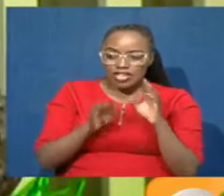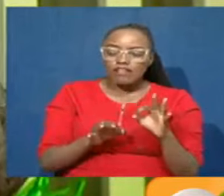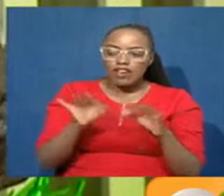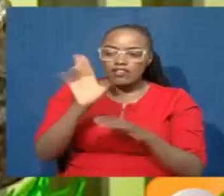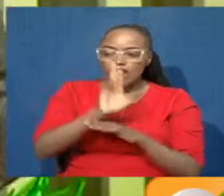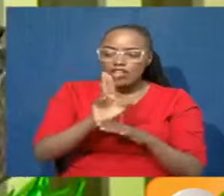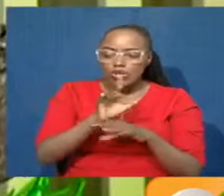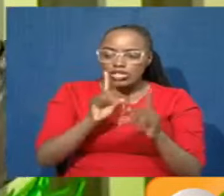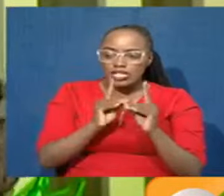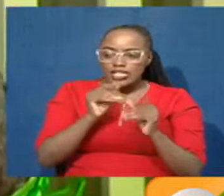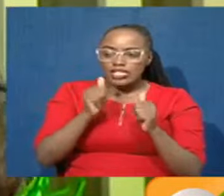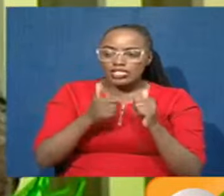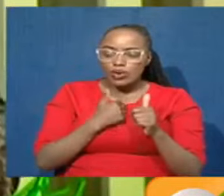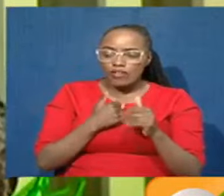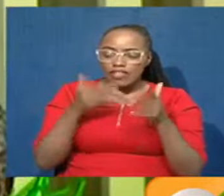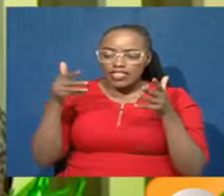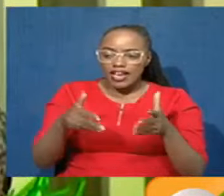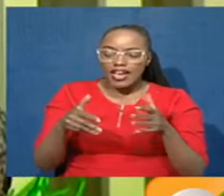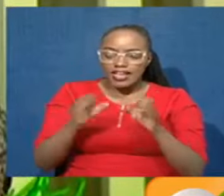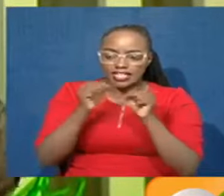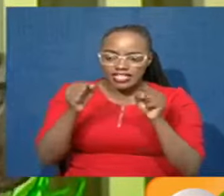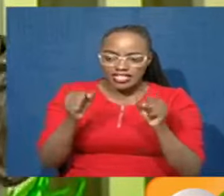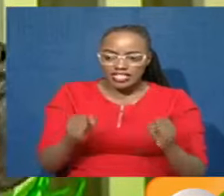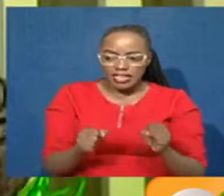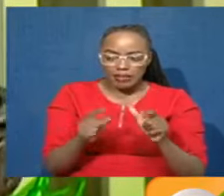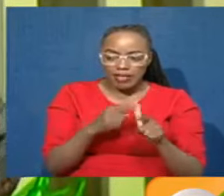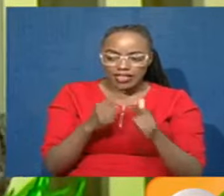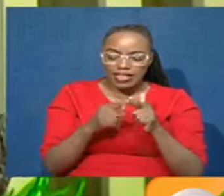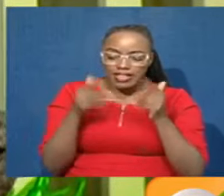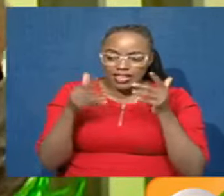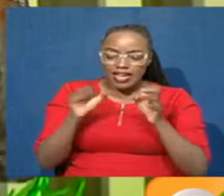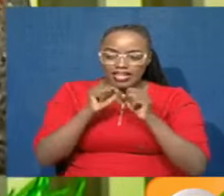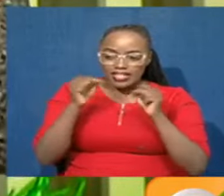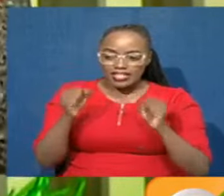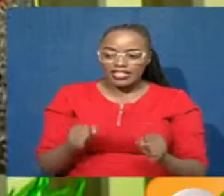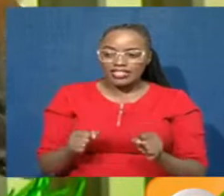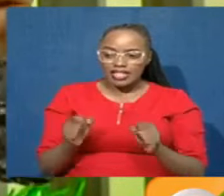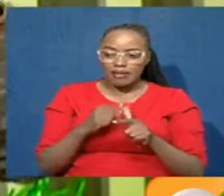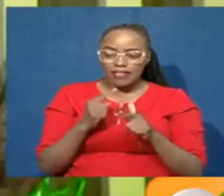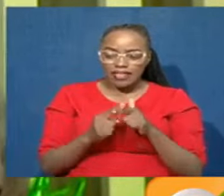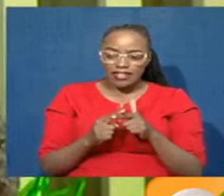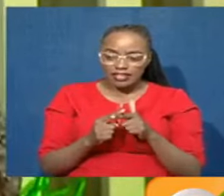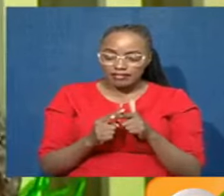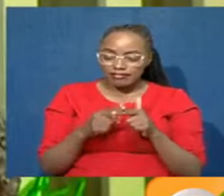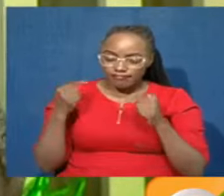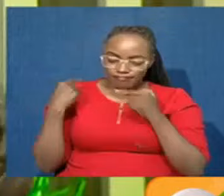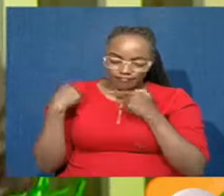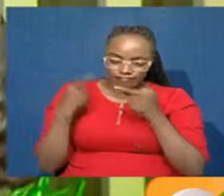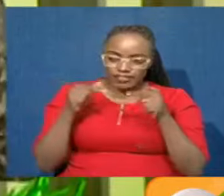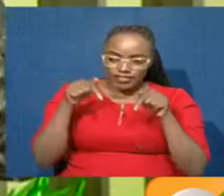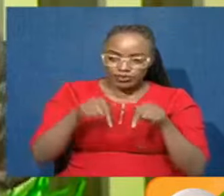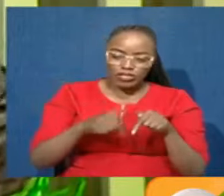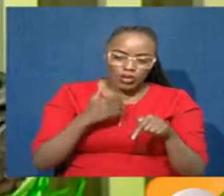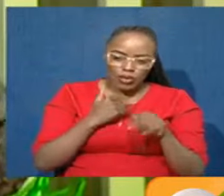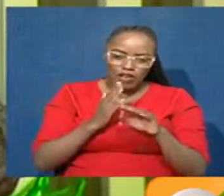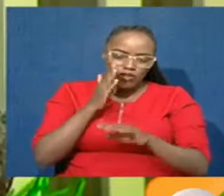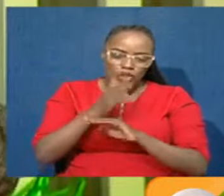So if I use the data that we have in the current system, mm-hmm. in the current system, as of today, mm-hmm. we had